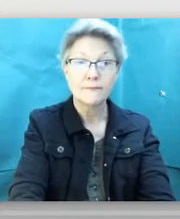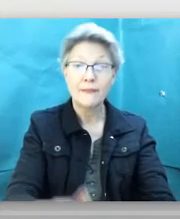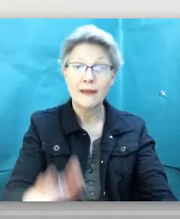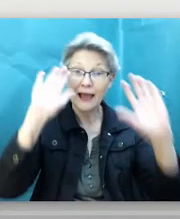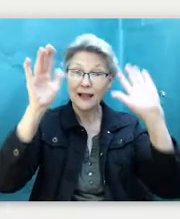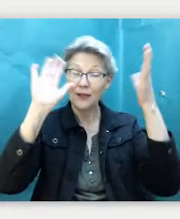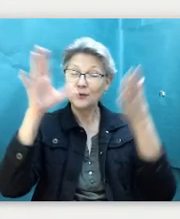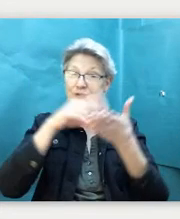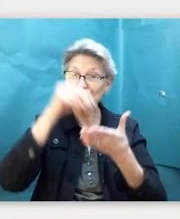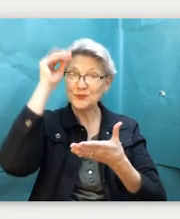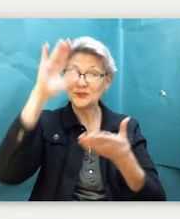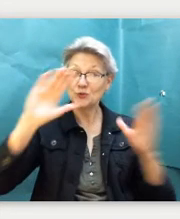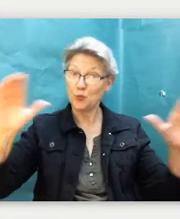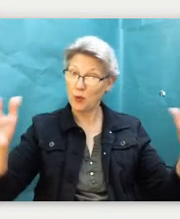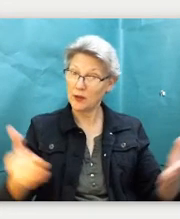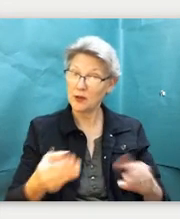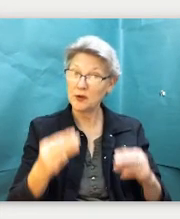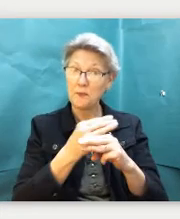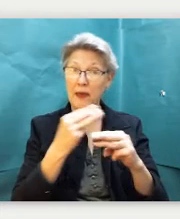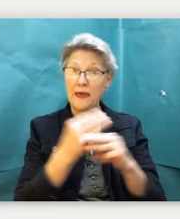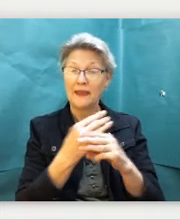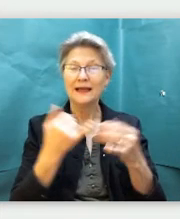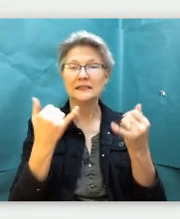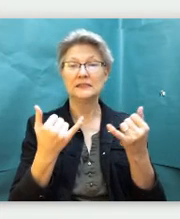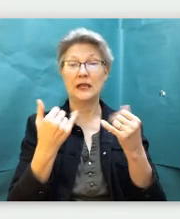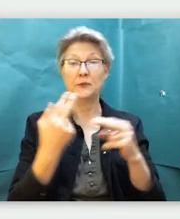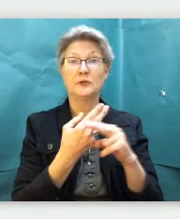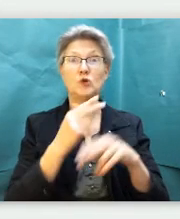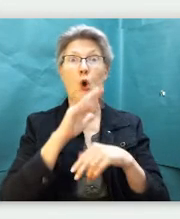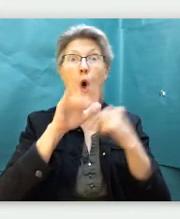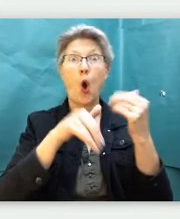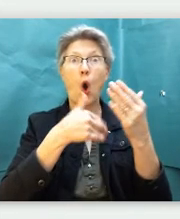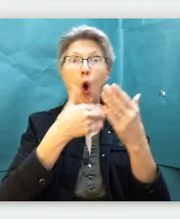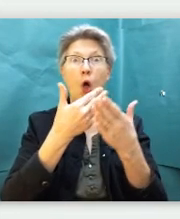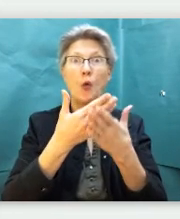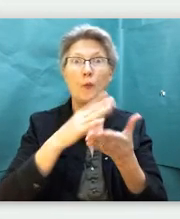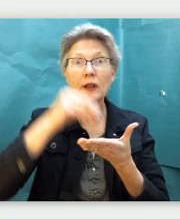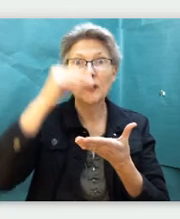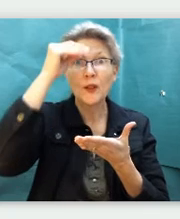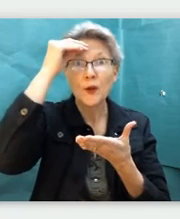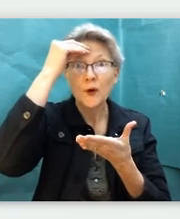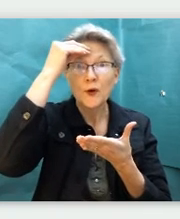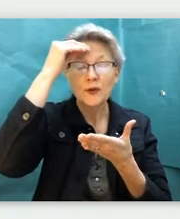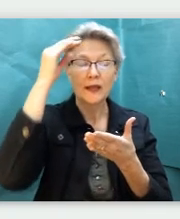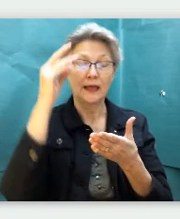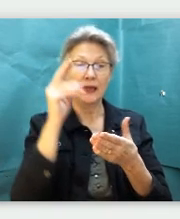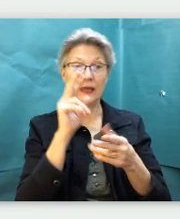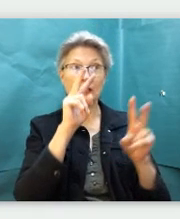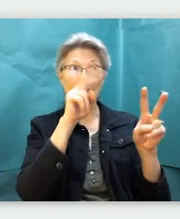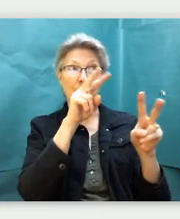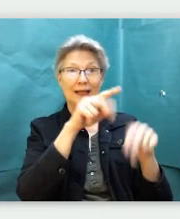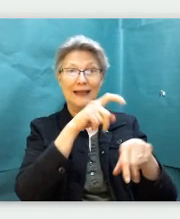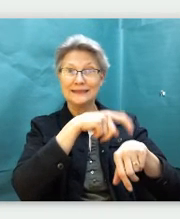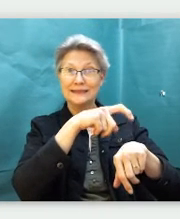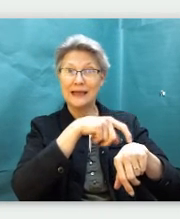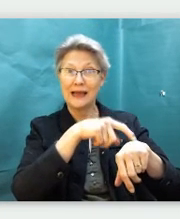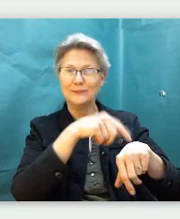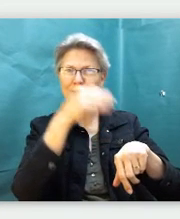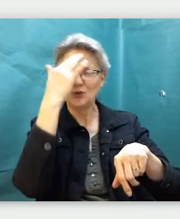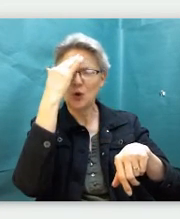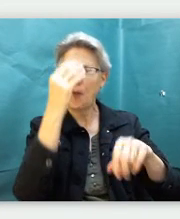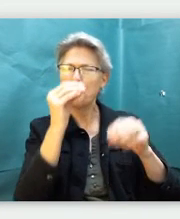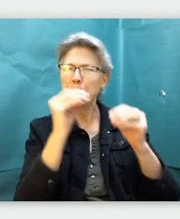To math. Today, we're going to use all of our knowledge on telling time and clocks to explore more about time,